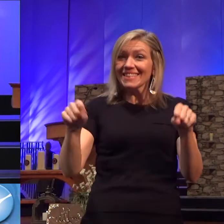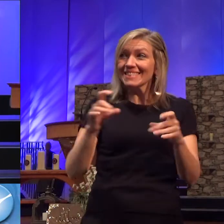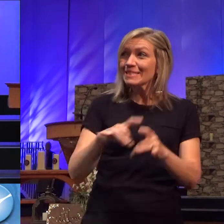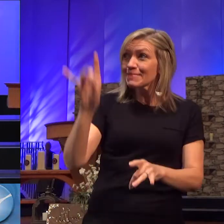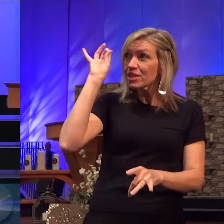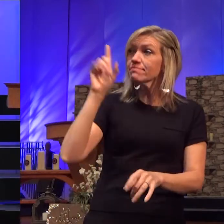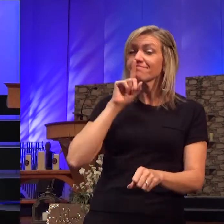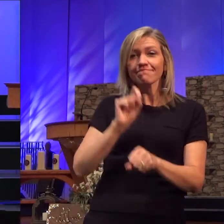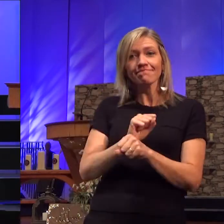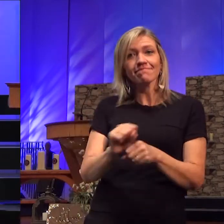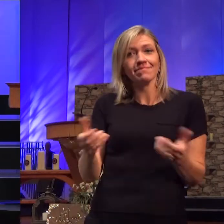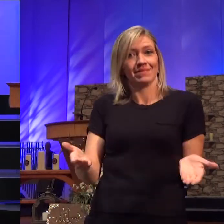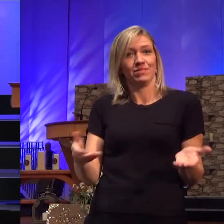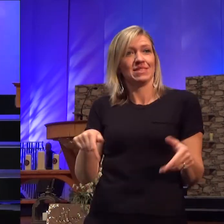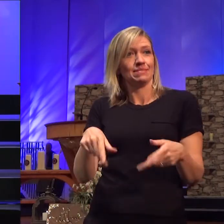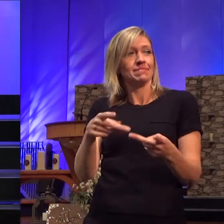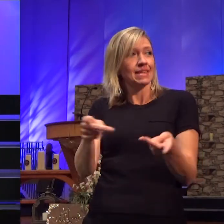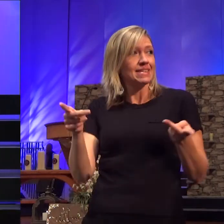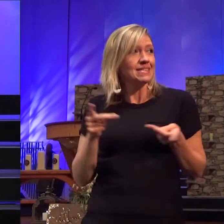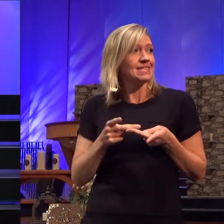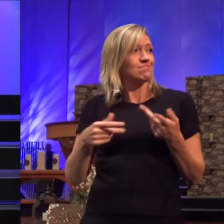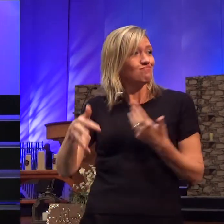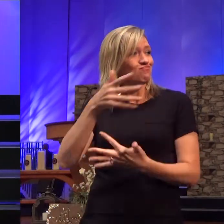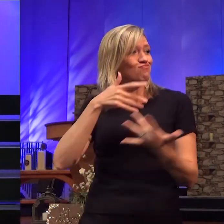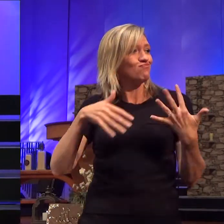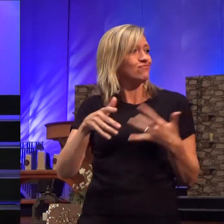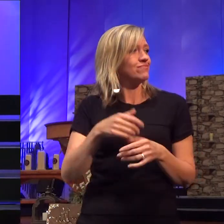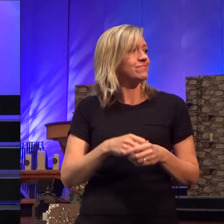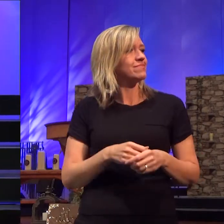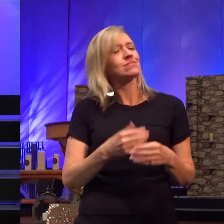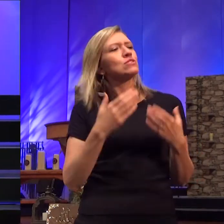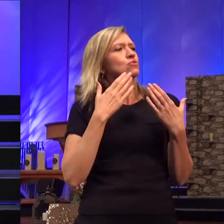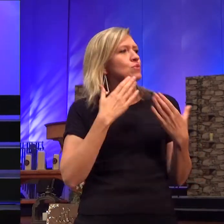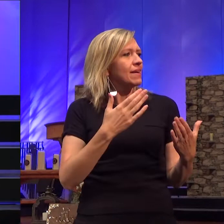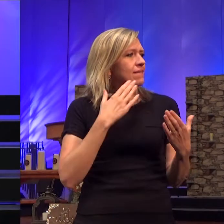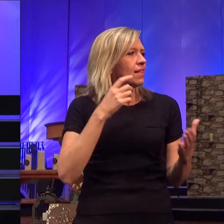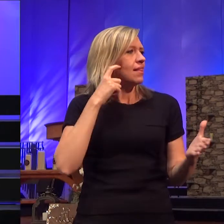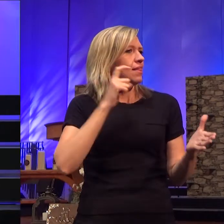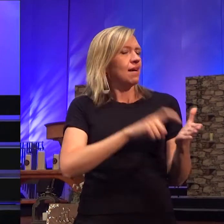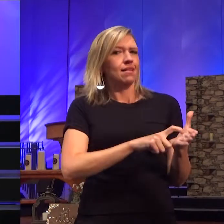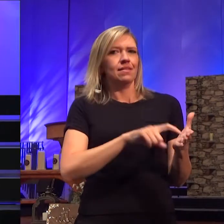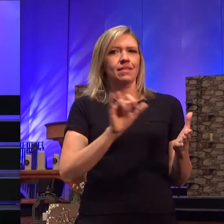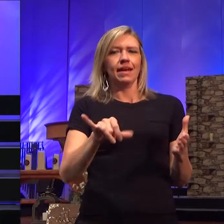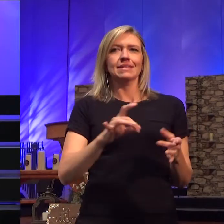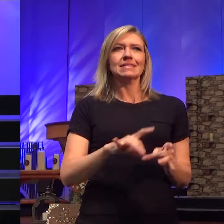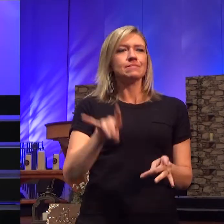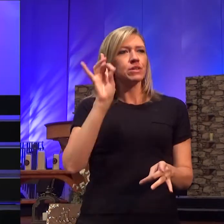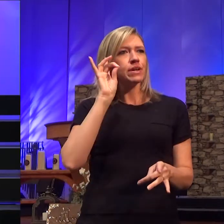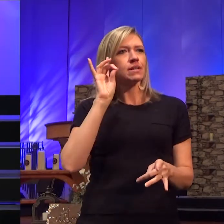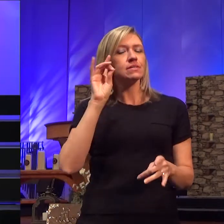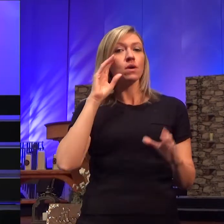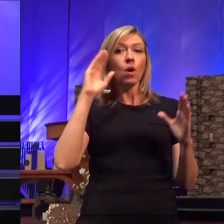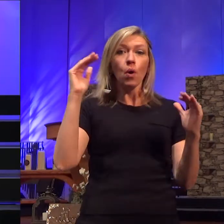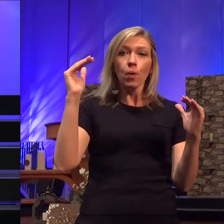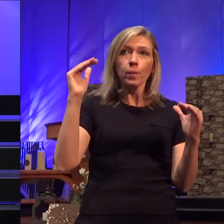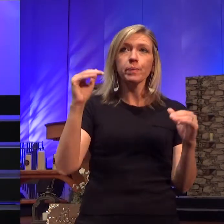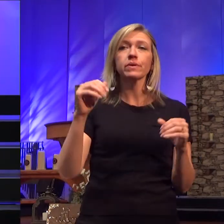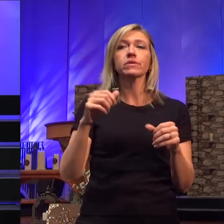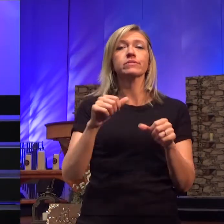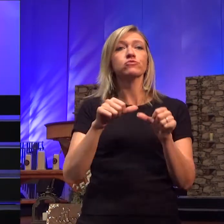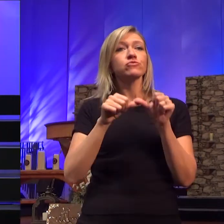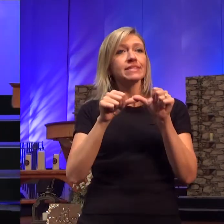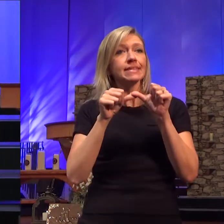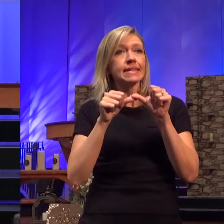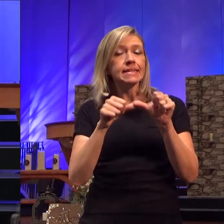See, yeah, Spirit is in this place. We're so grateful to acknowledge that spirit of hope, that spirit